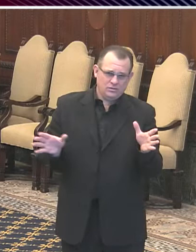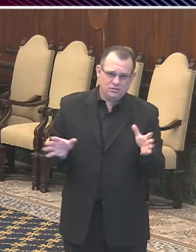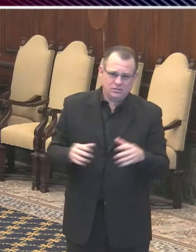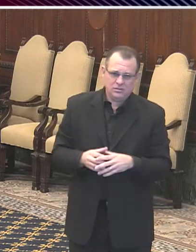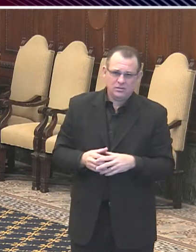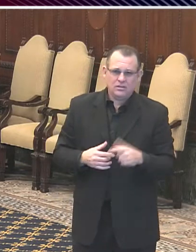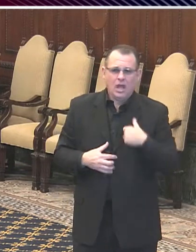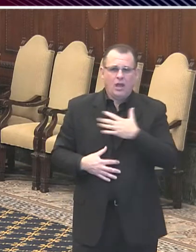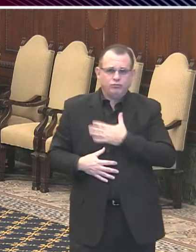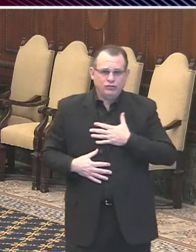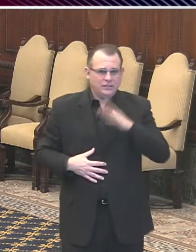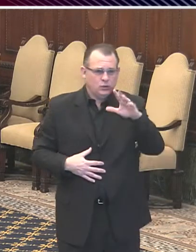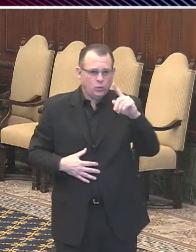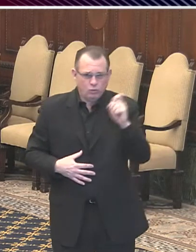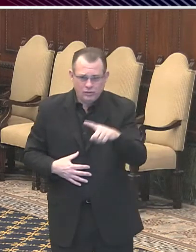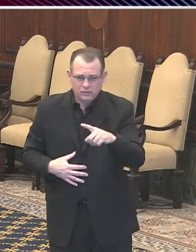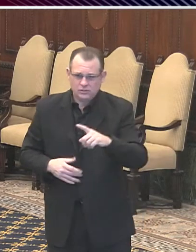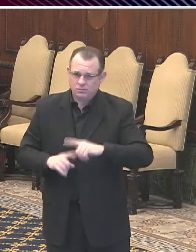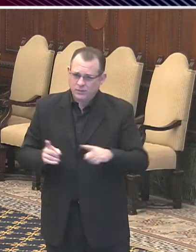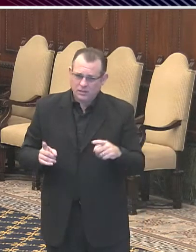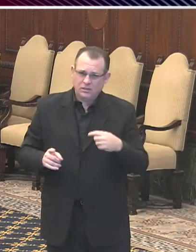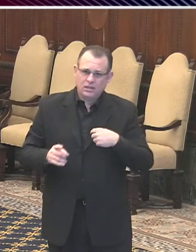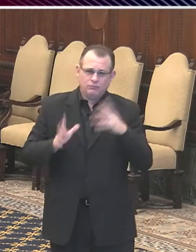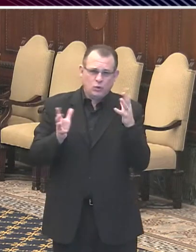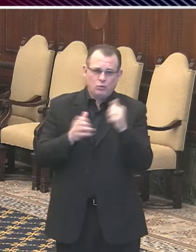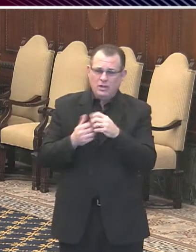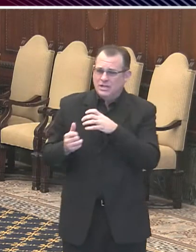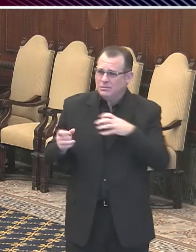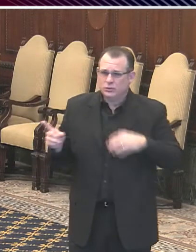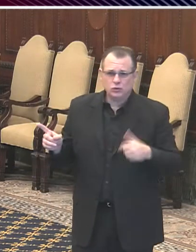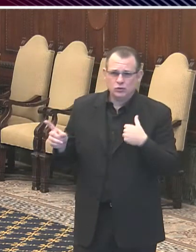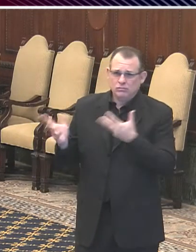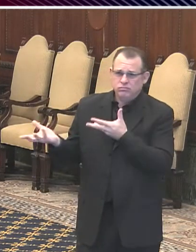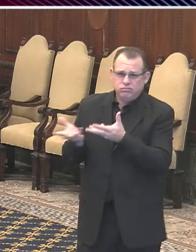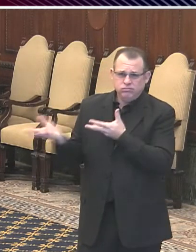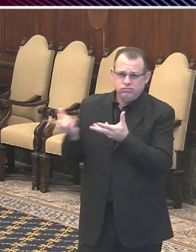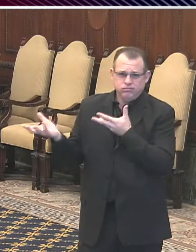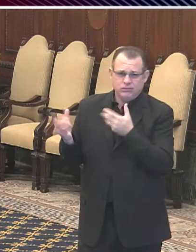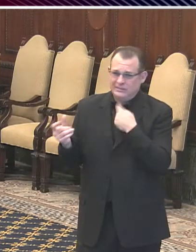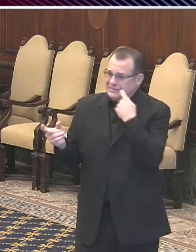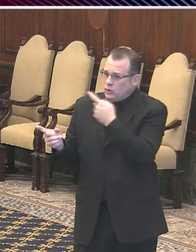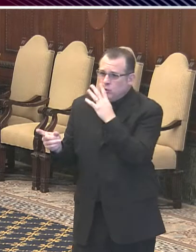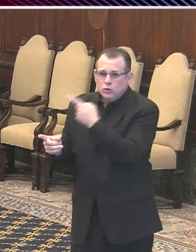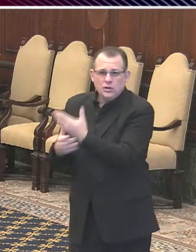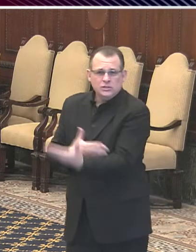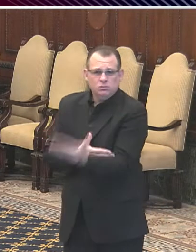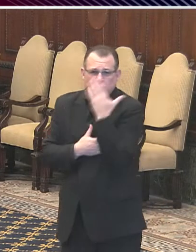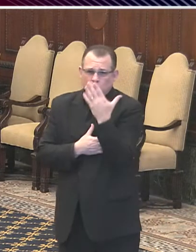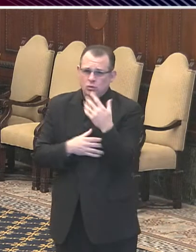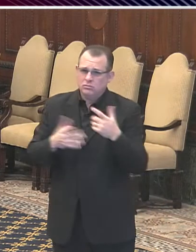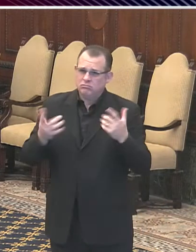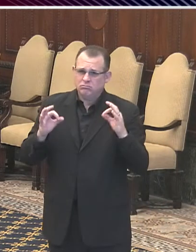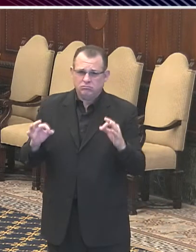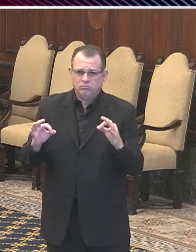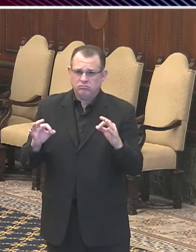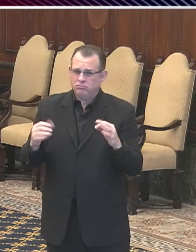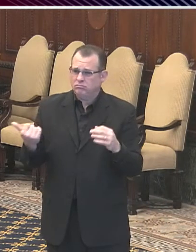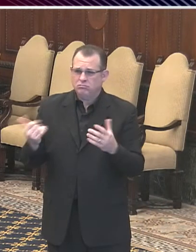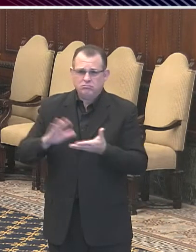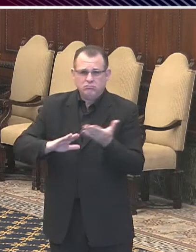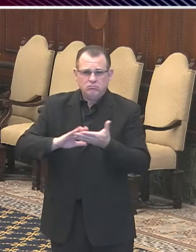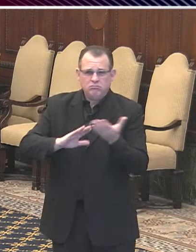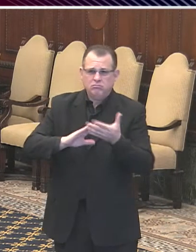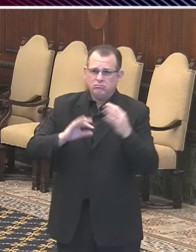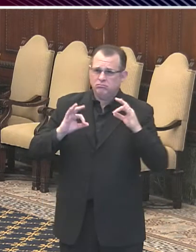appreciate the question, but I spoke to the commissioner as early as this morning. She is perfectly healthy and fit and raring to go, and again,